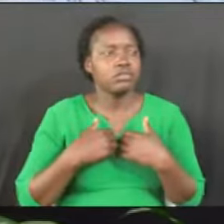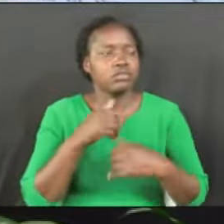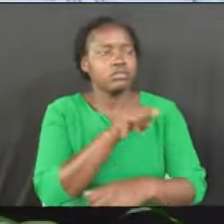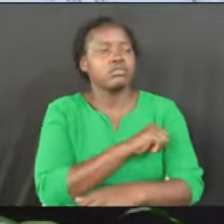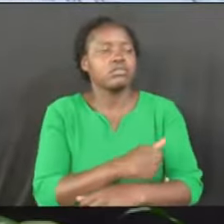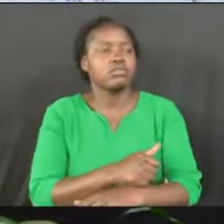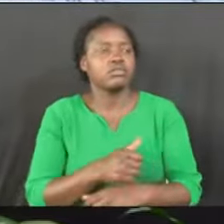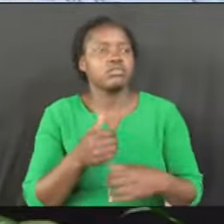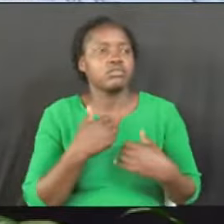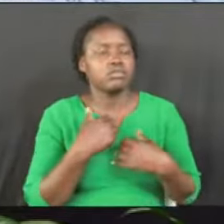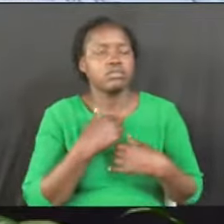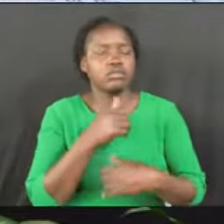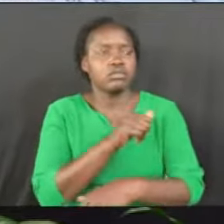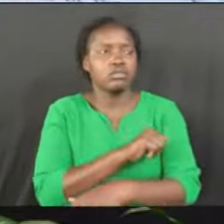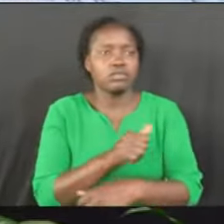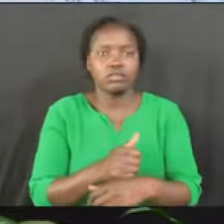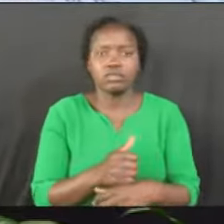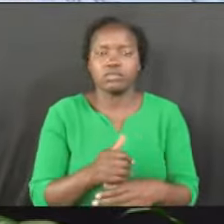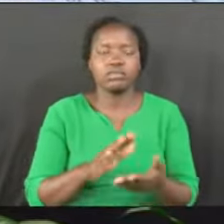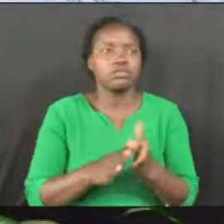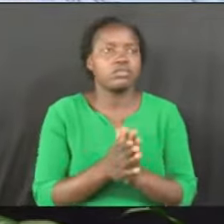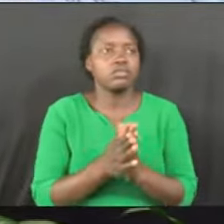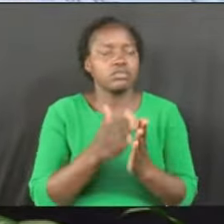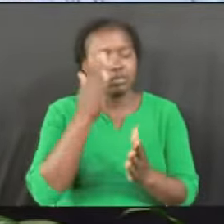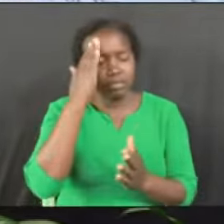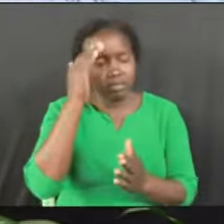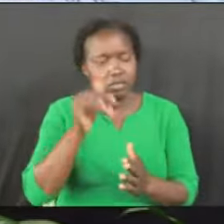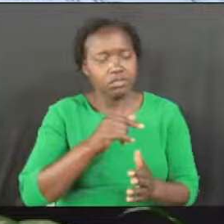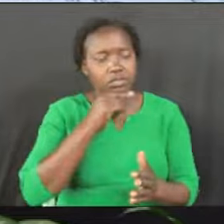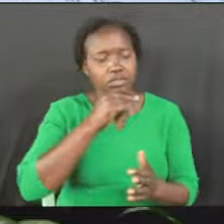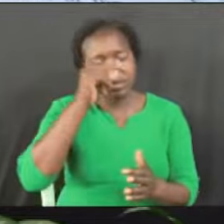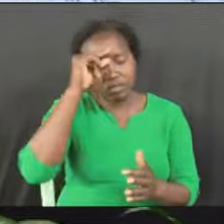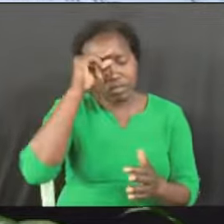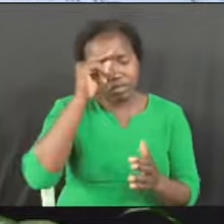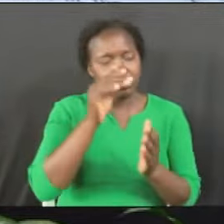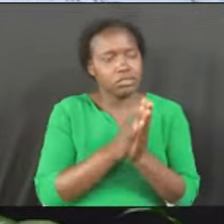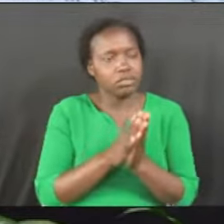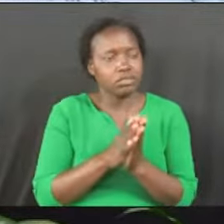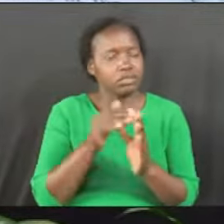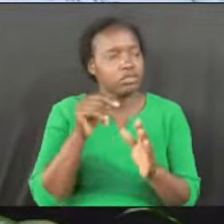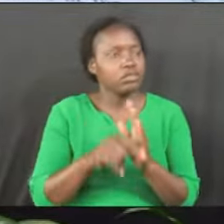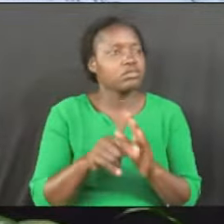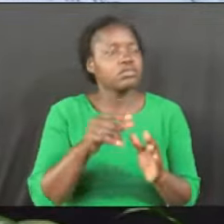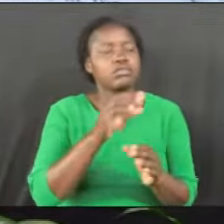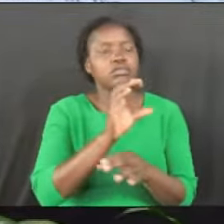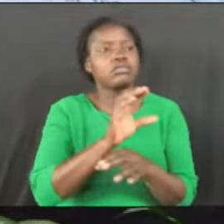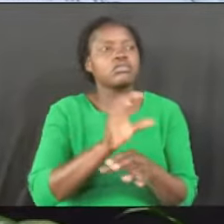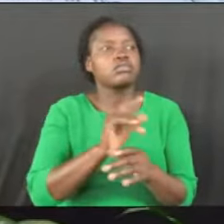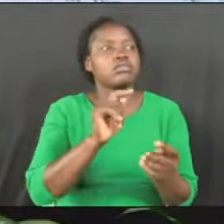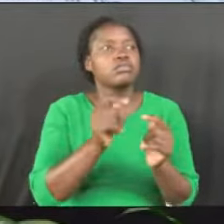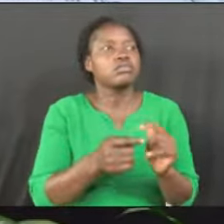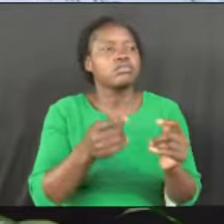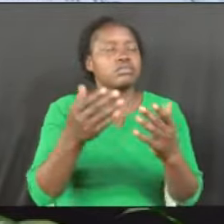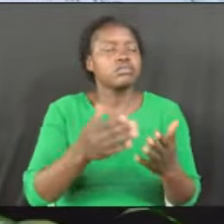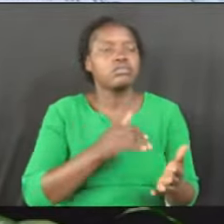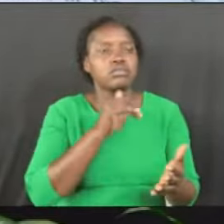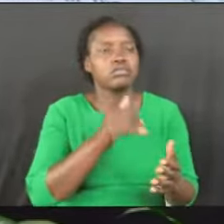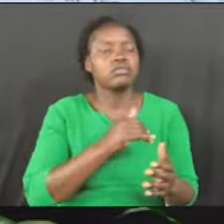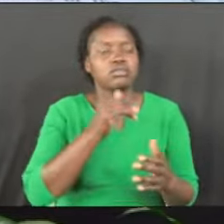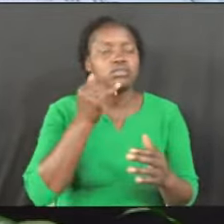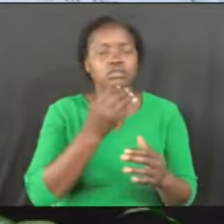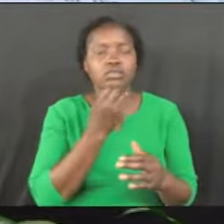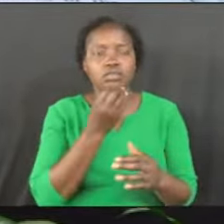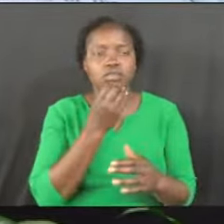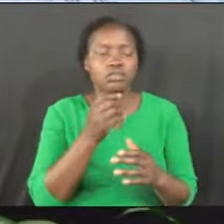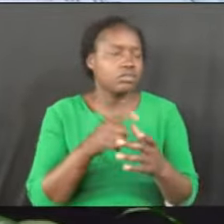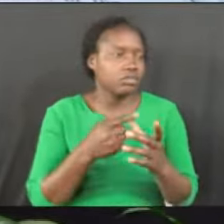when it became known that the Gentiles were swelling the ranks of the church, preaching and bringing in non-Jews, the leaders